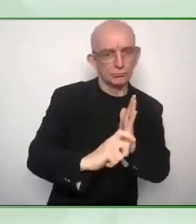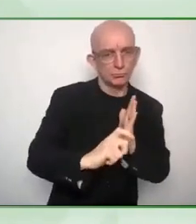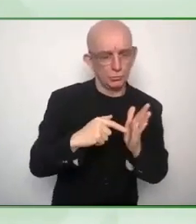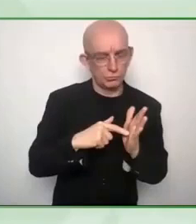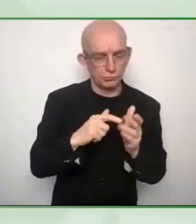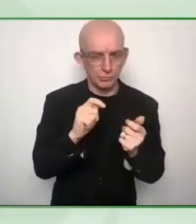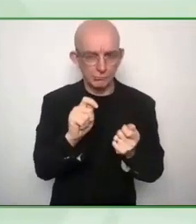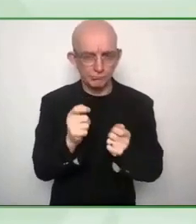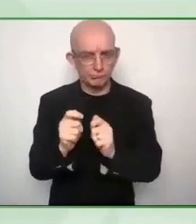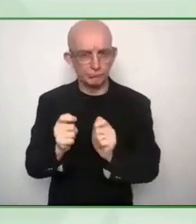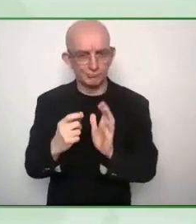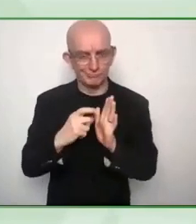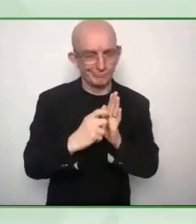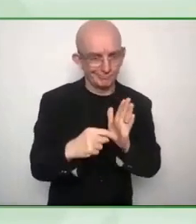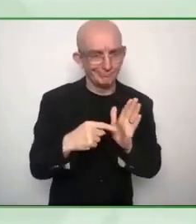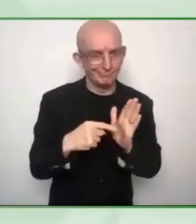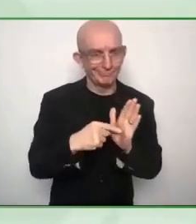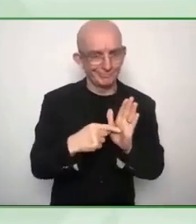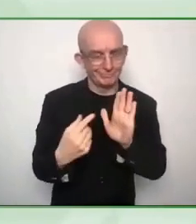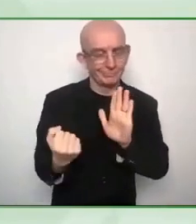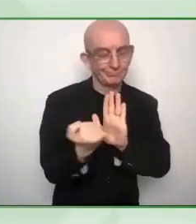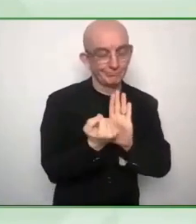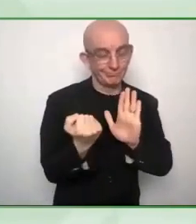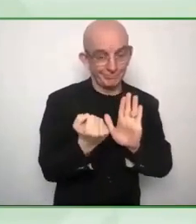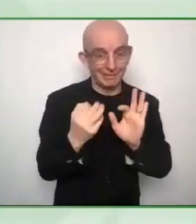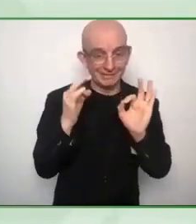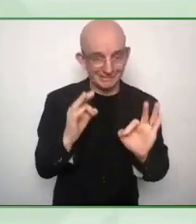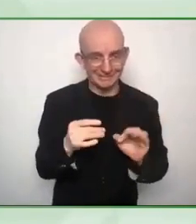this happens, that we're very optimistic that it will,